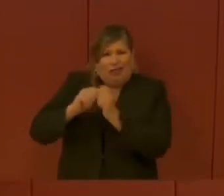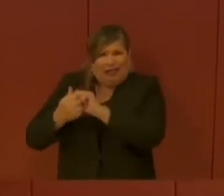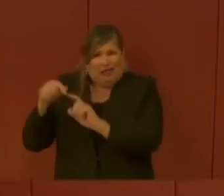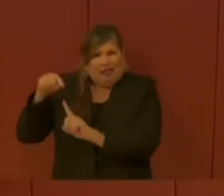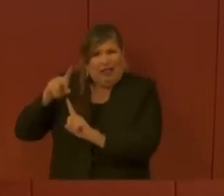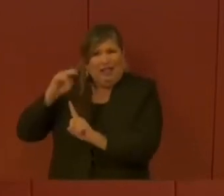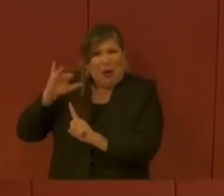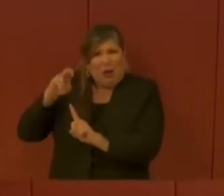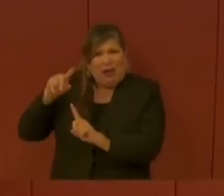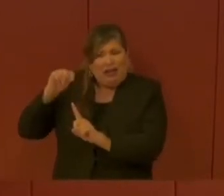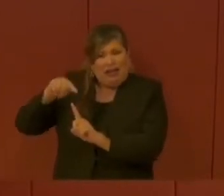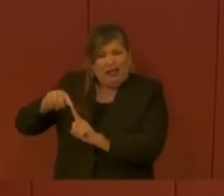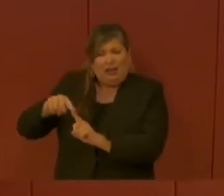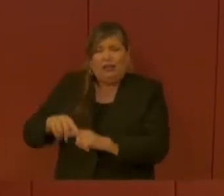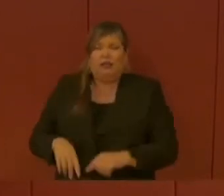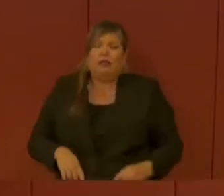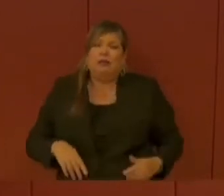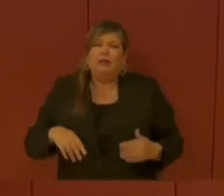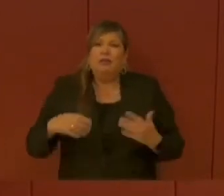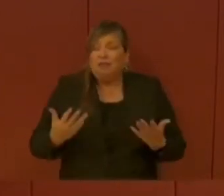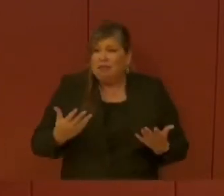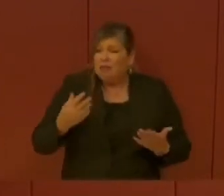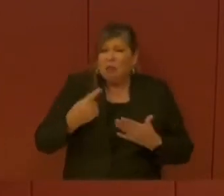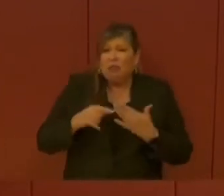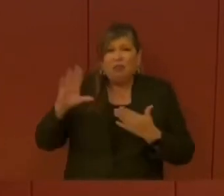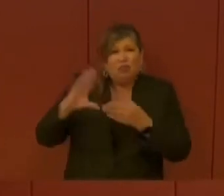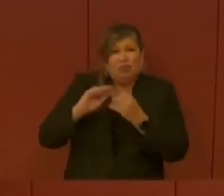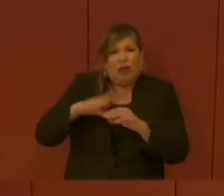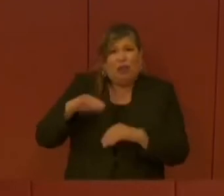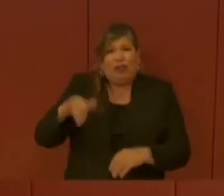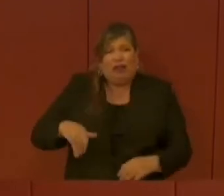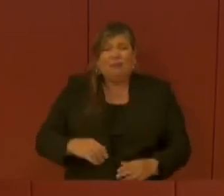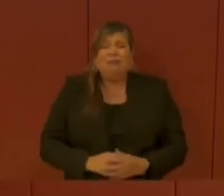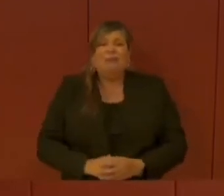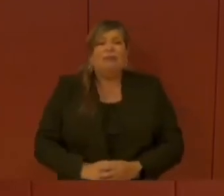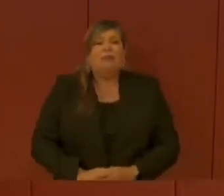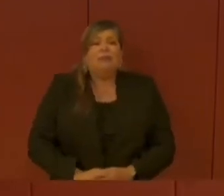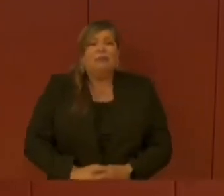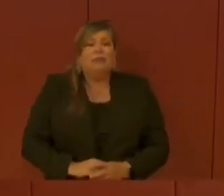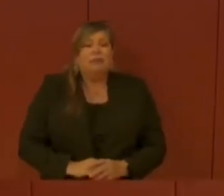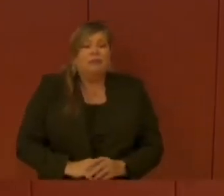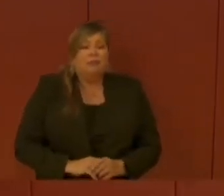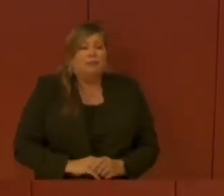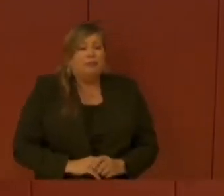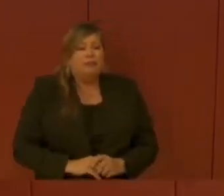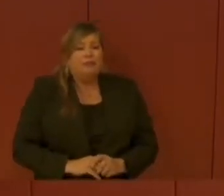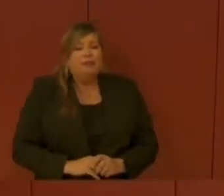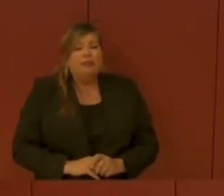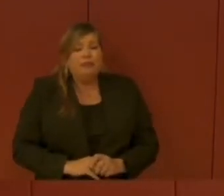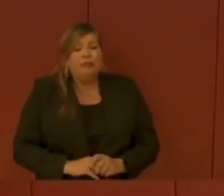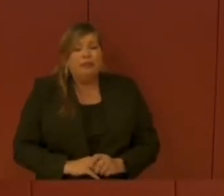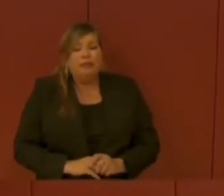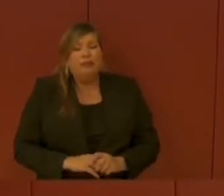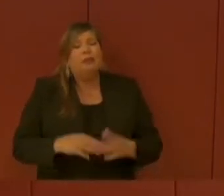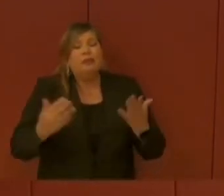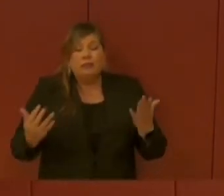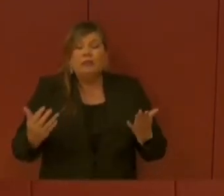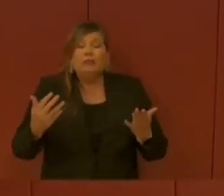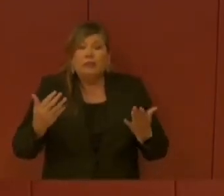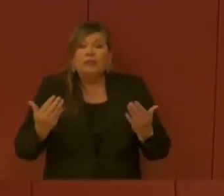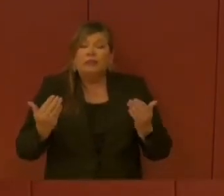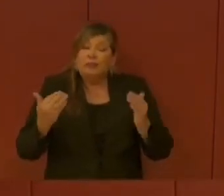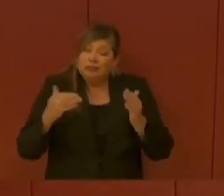our guidelines as we're doing today. And I want to just be crystal clear about that if I wasn't earlier. We will